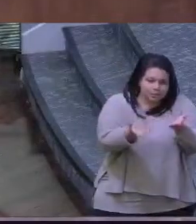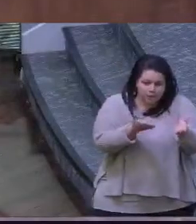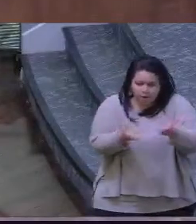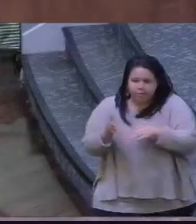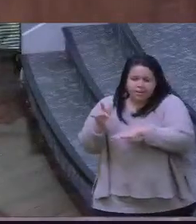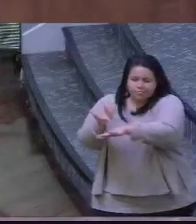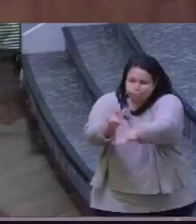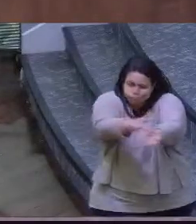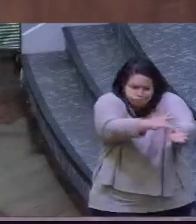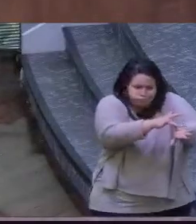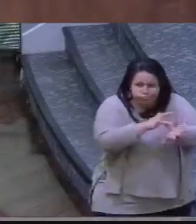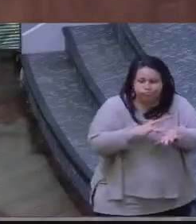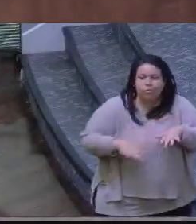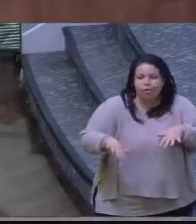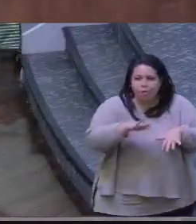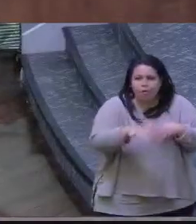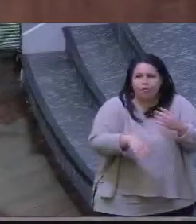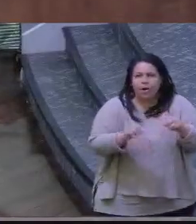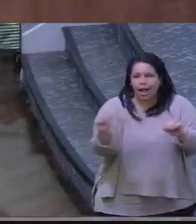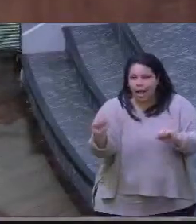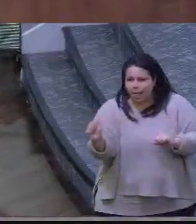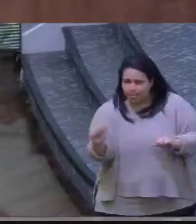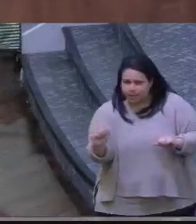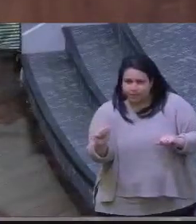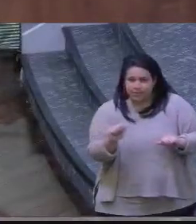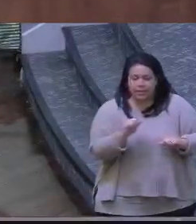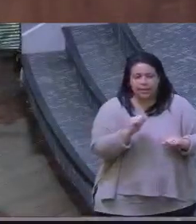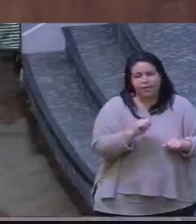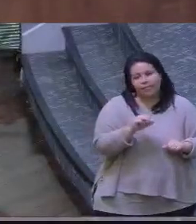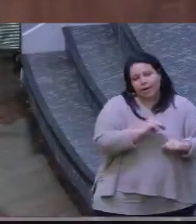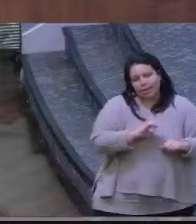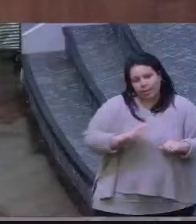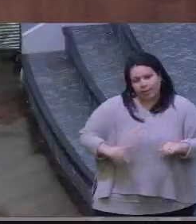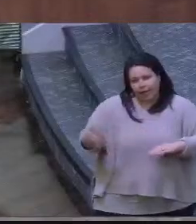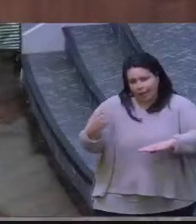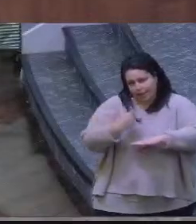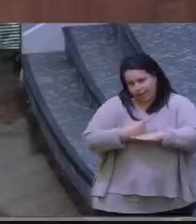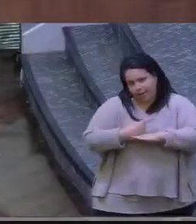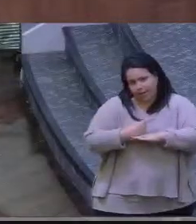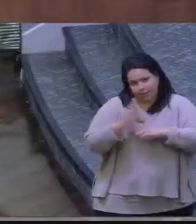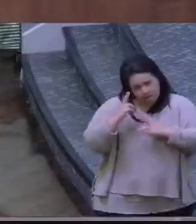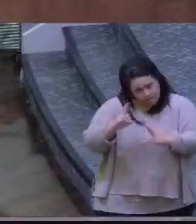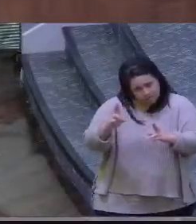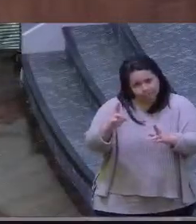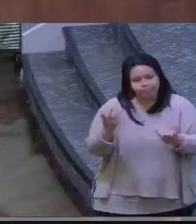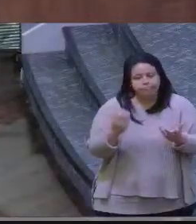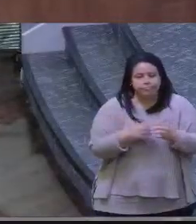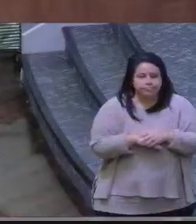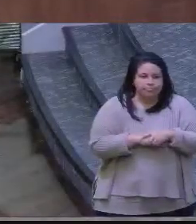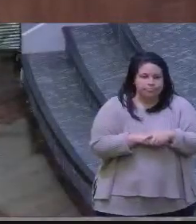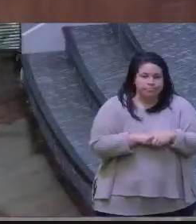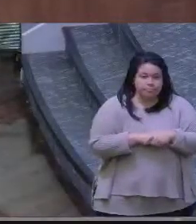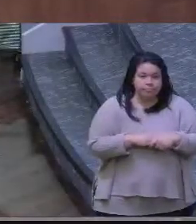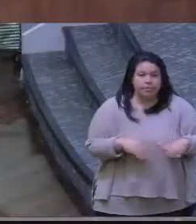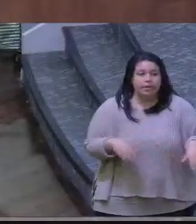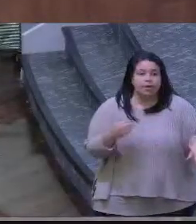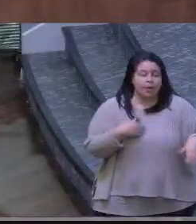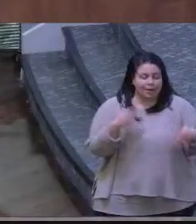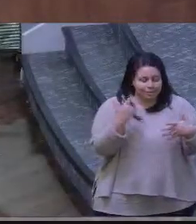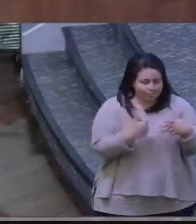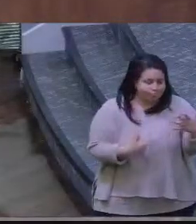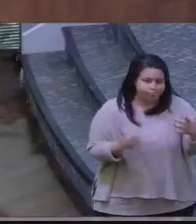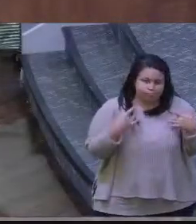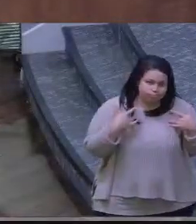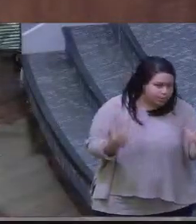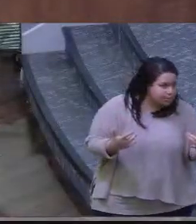at projects throughout Athens' MLK Day of Service. We also have the following events to look forward to in